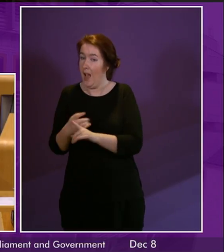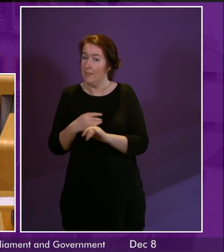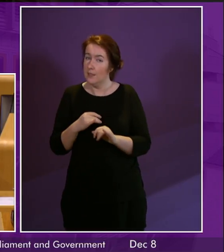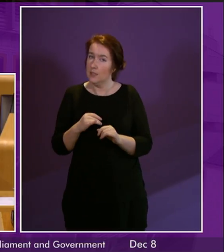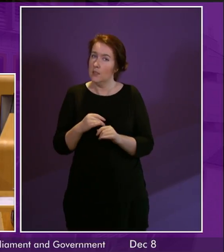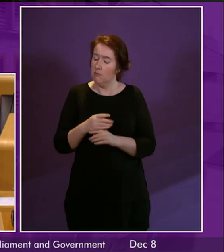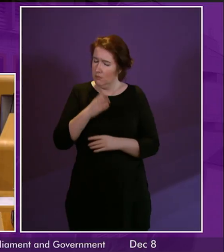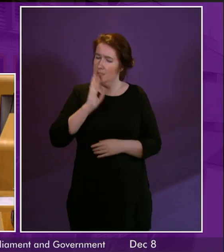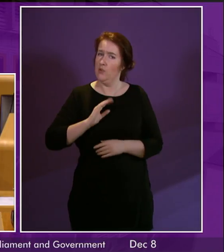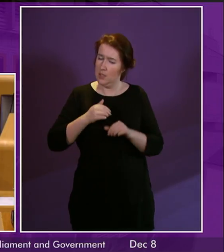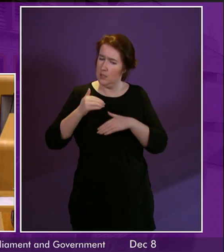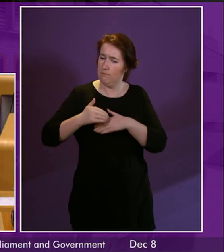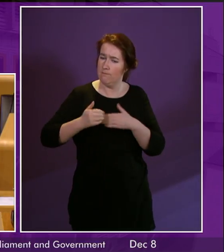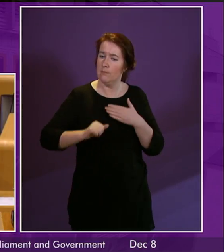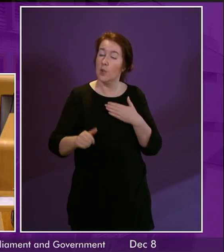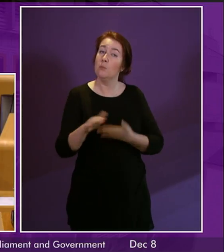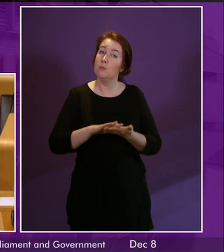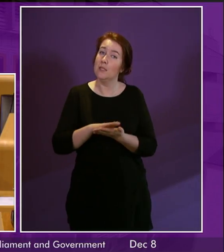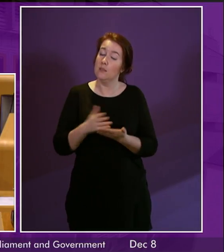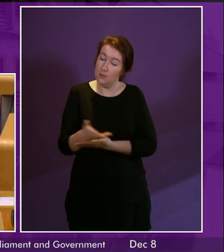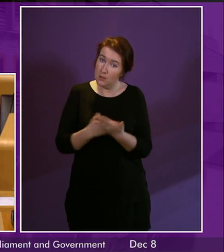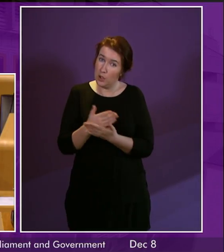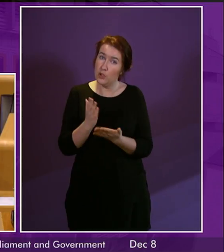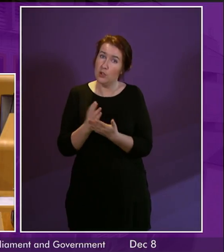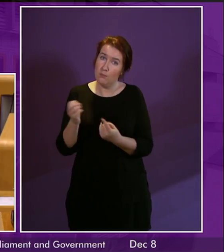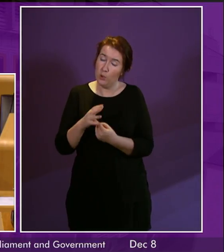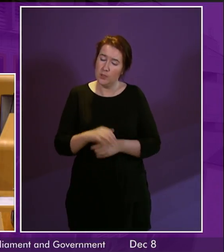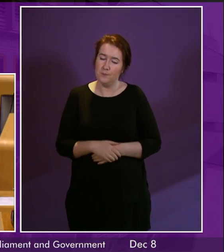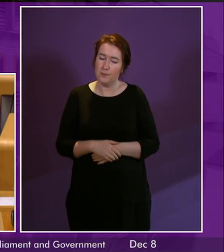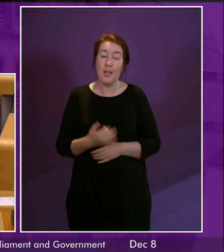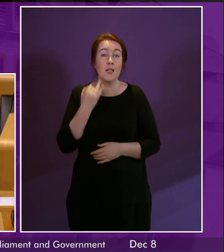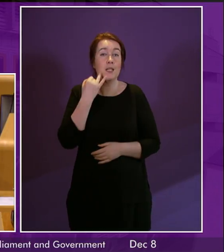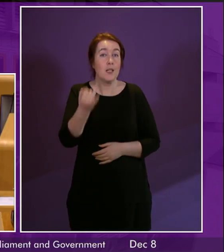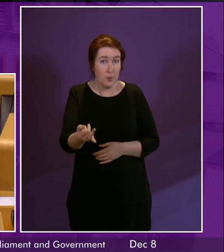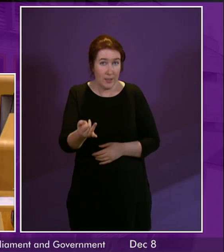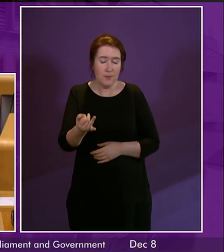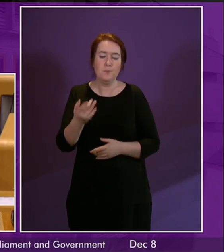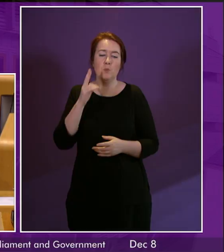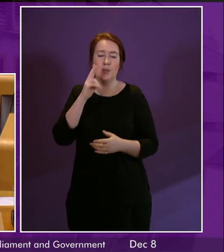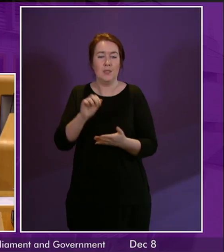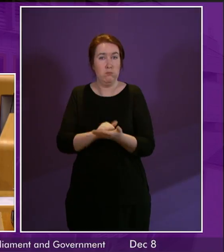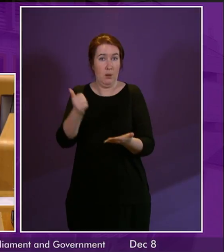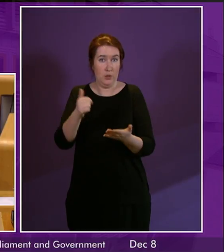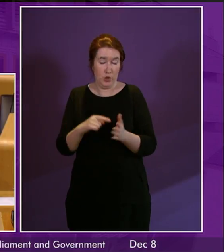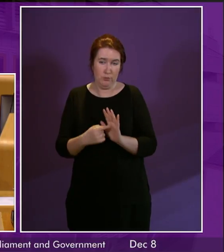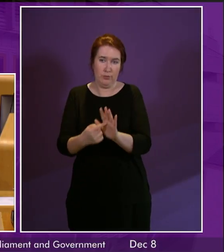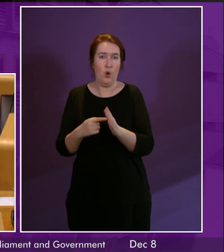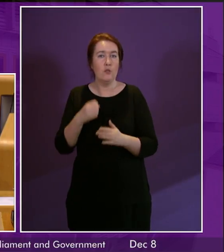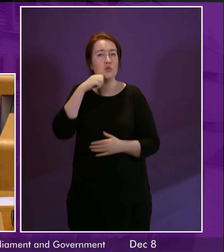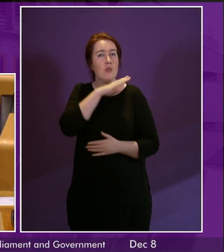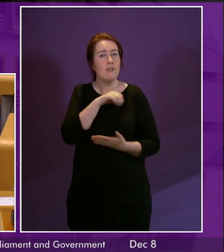that point of view, the discussions that take place are very important. Next week, we're going to see the publication of the draft budget, and